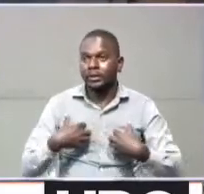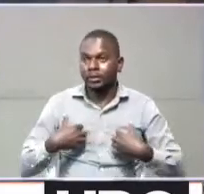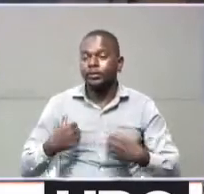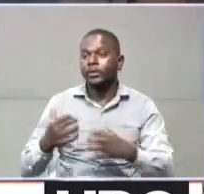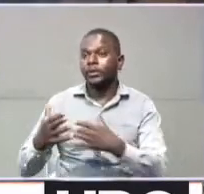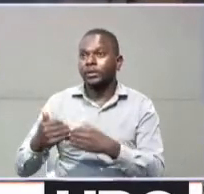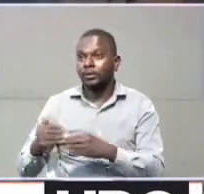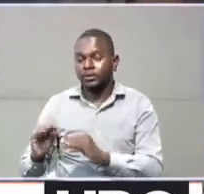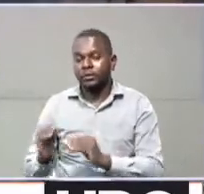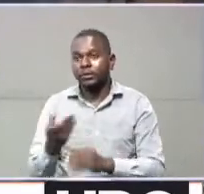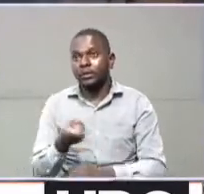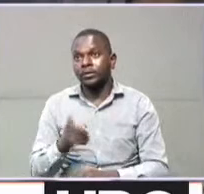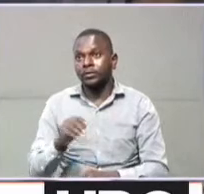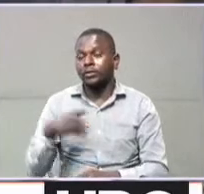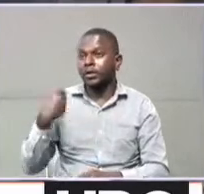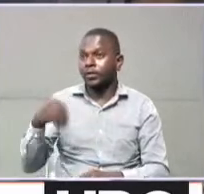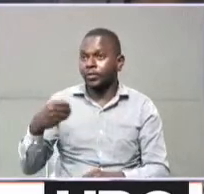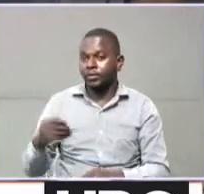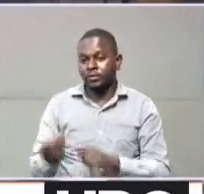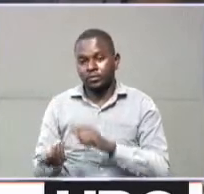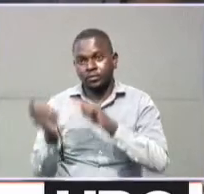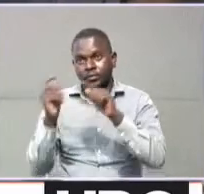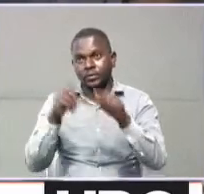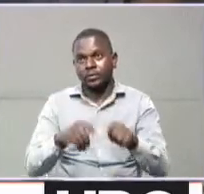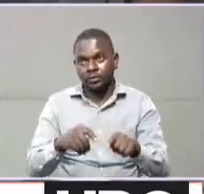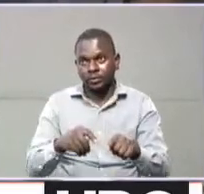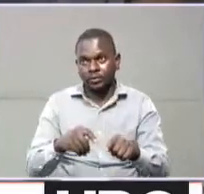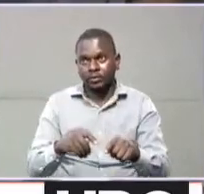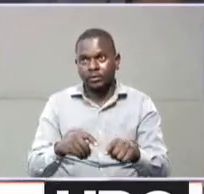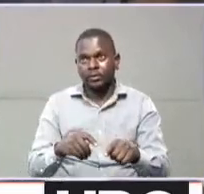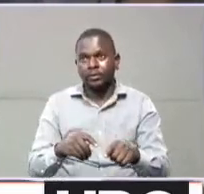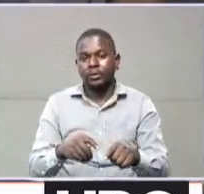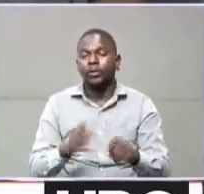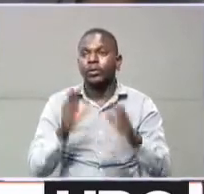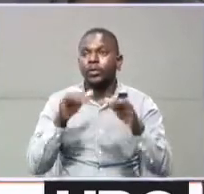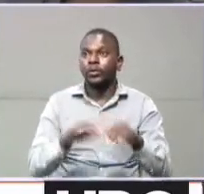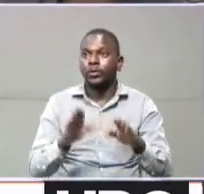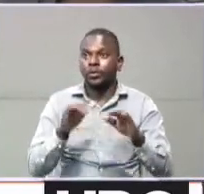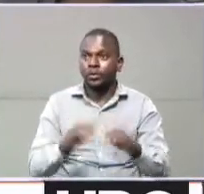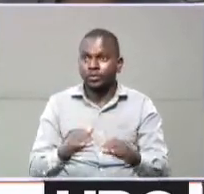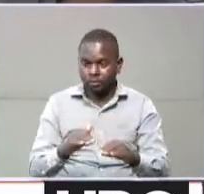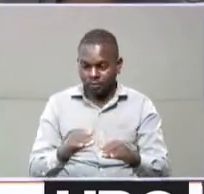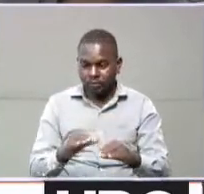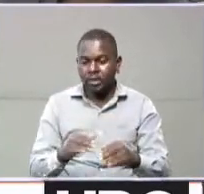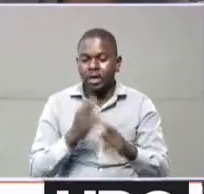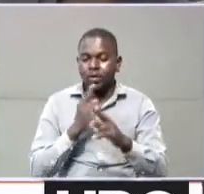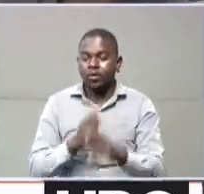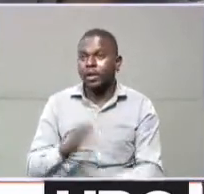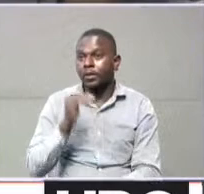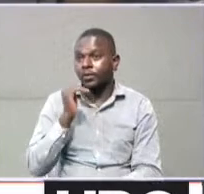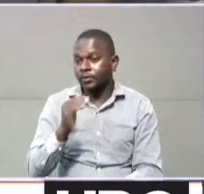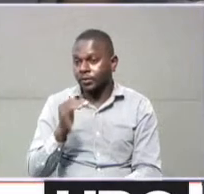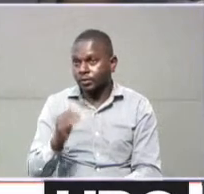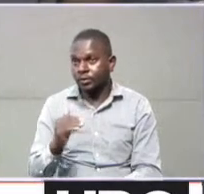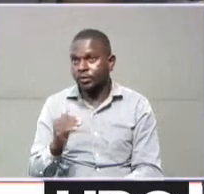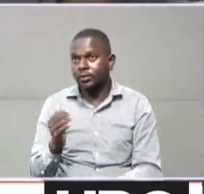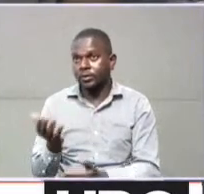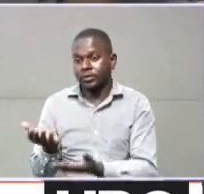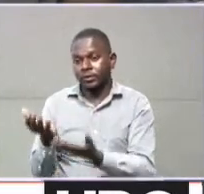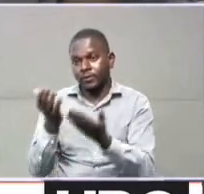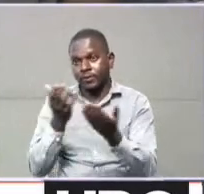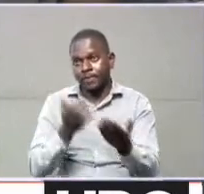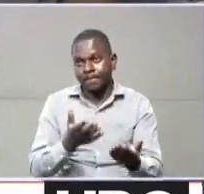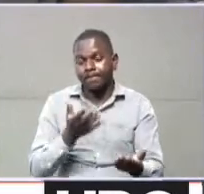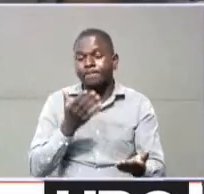equipment we shall be able to come in and deceit all those dams allow me right honorable speaker to bring